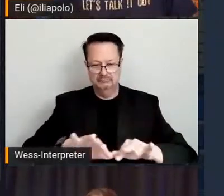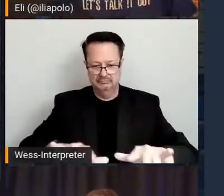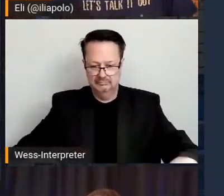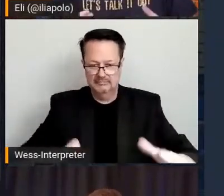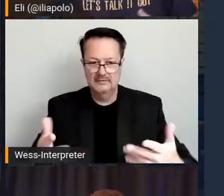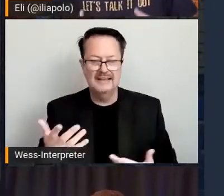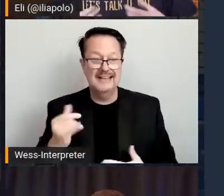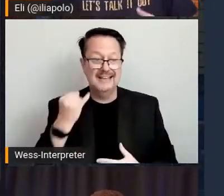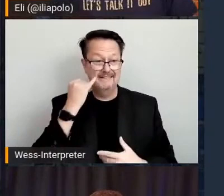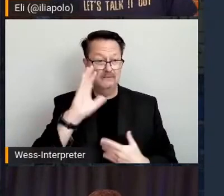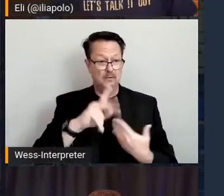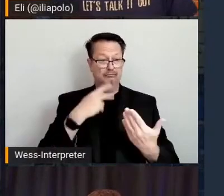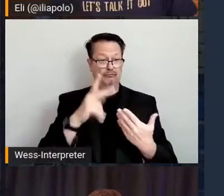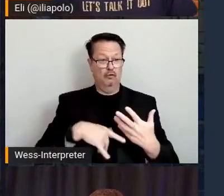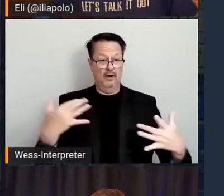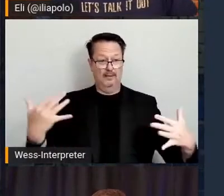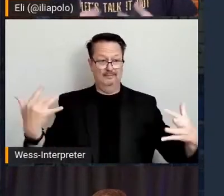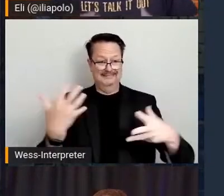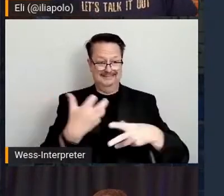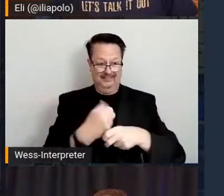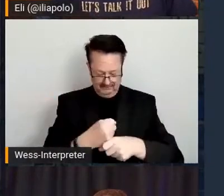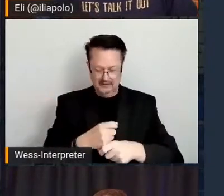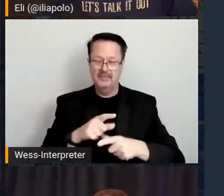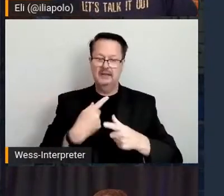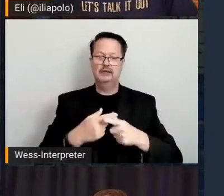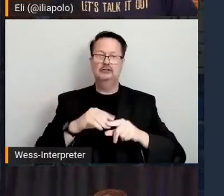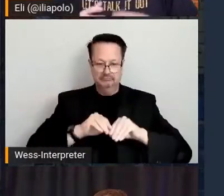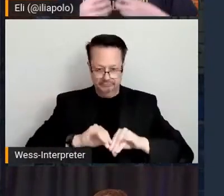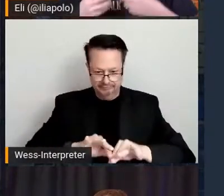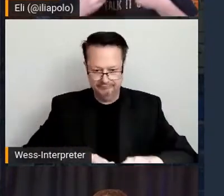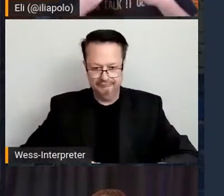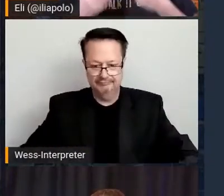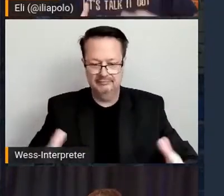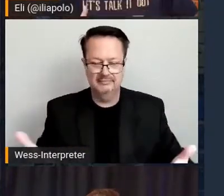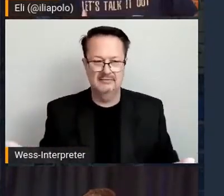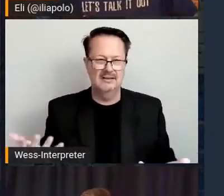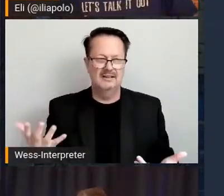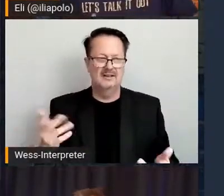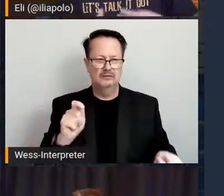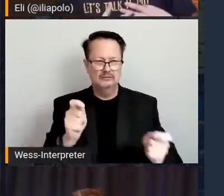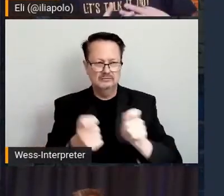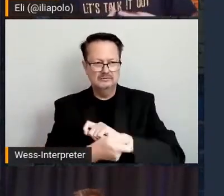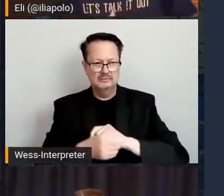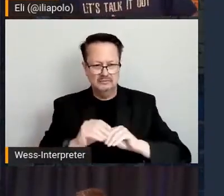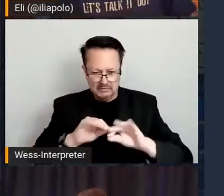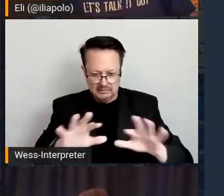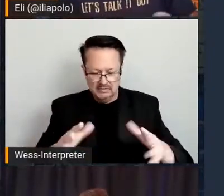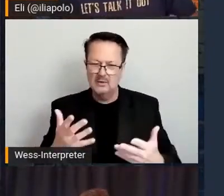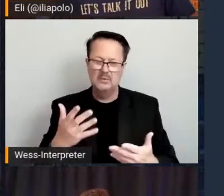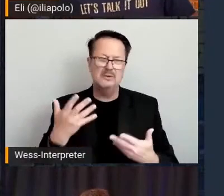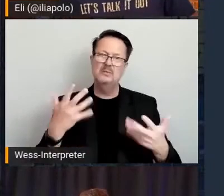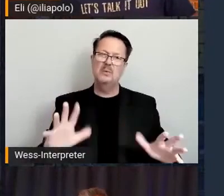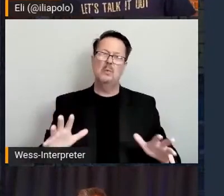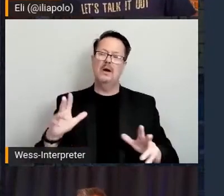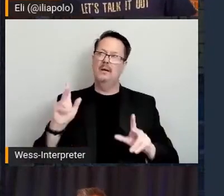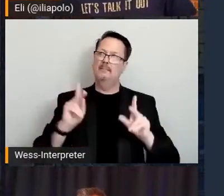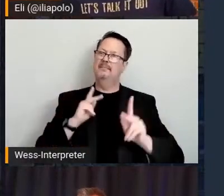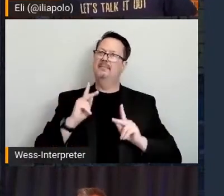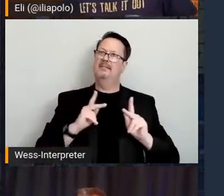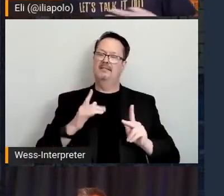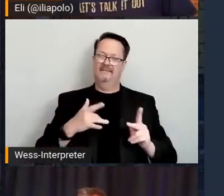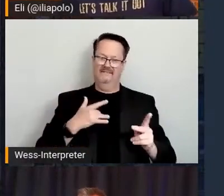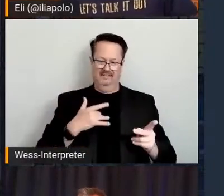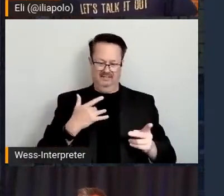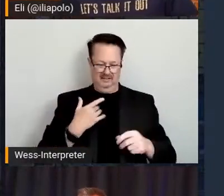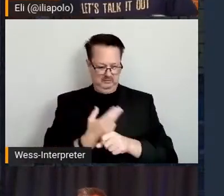definitely if your program synthesizes, then it should also deploy. So we don't want to expose users to any capabilities that